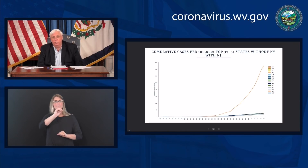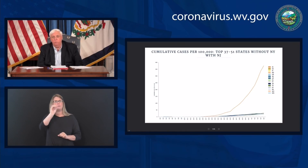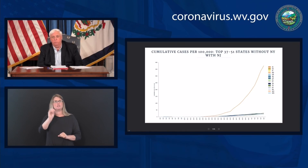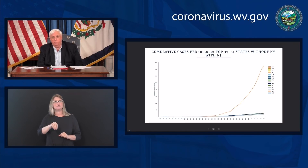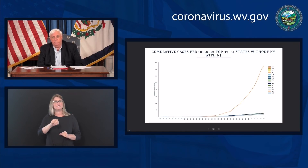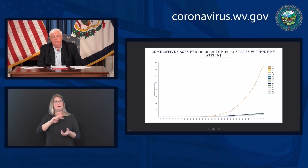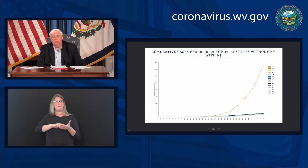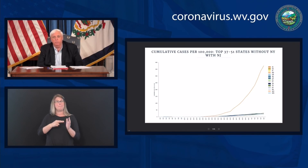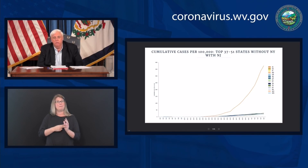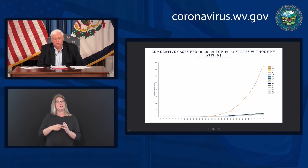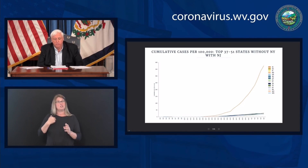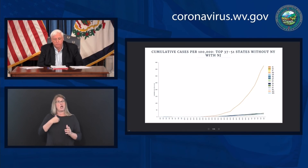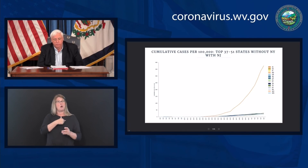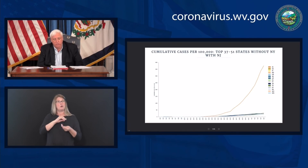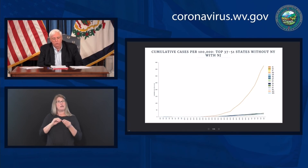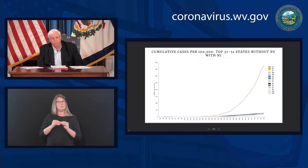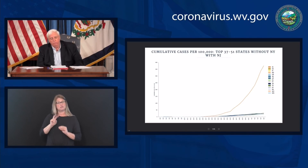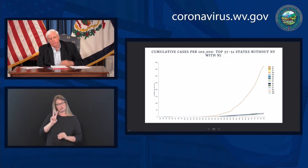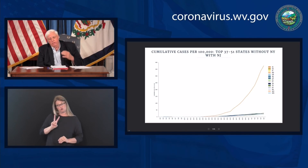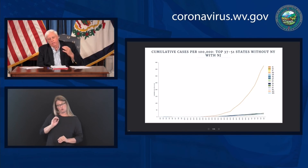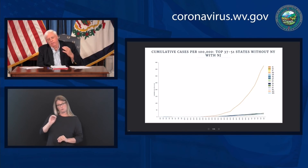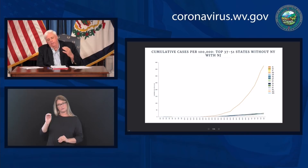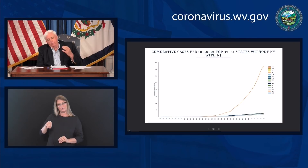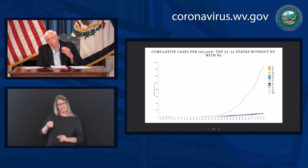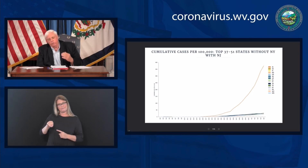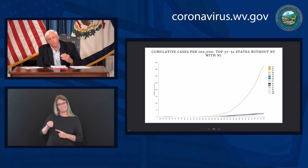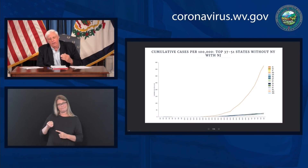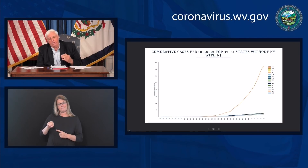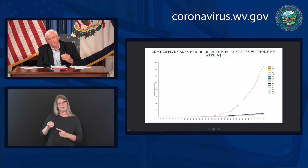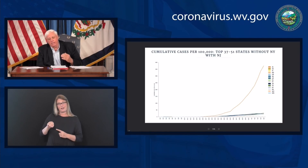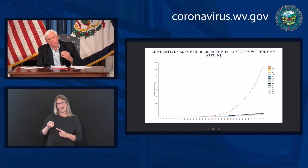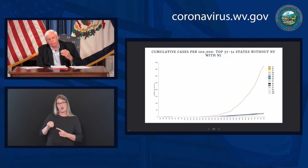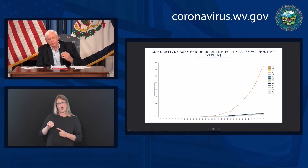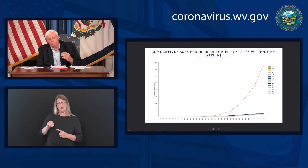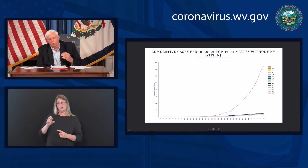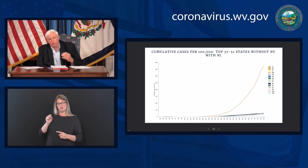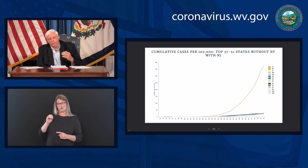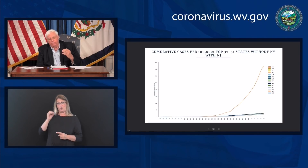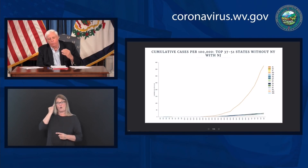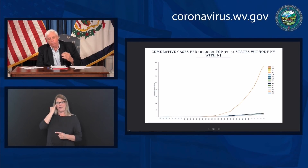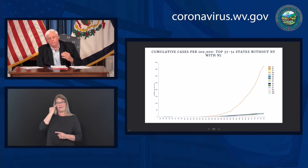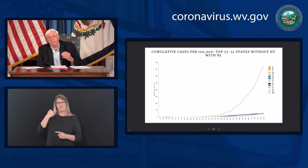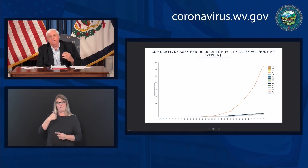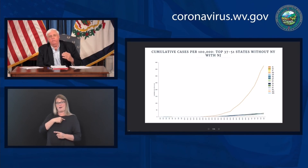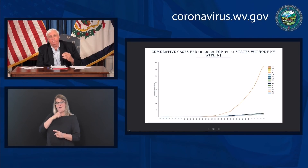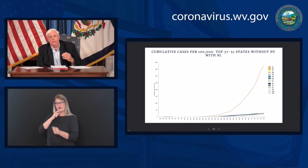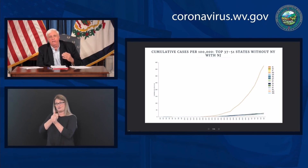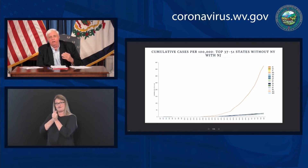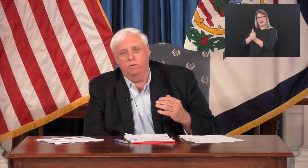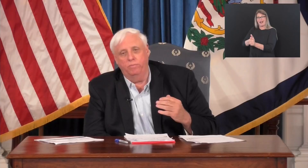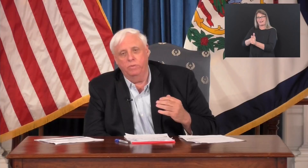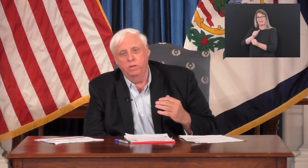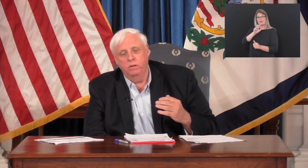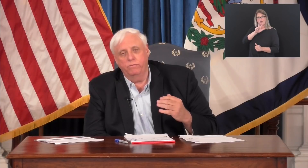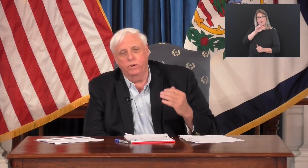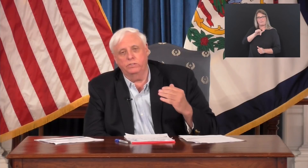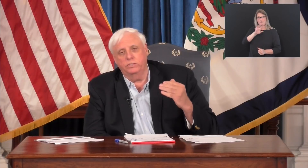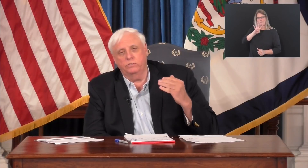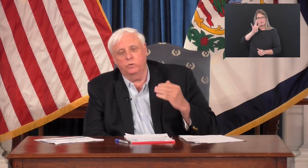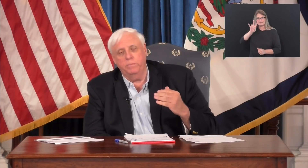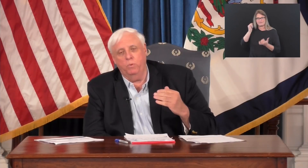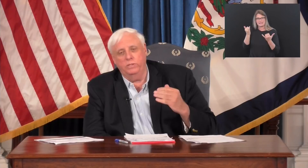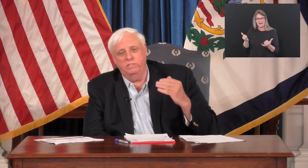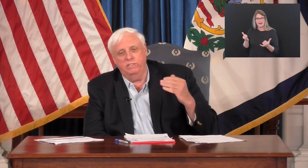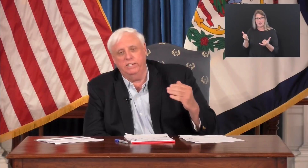at 2%. So if we're tracking at 3.47 now